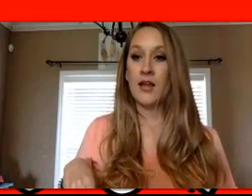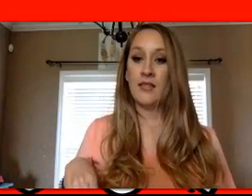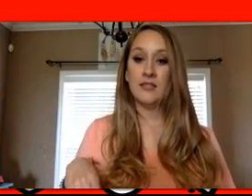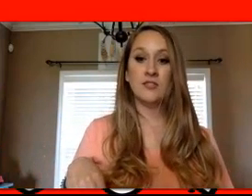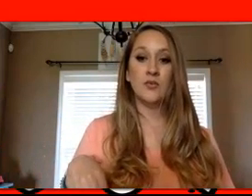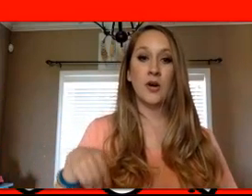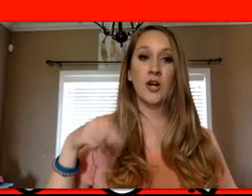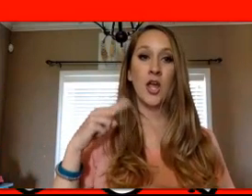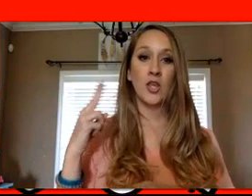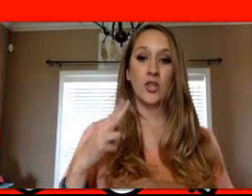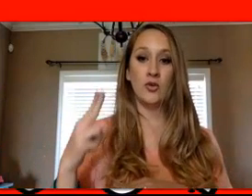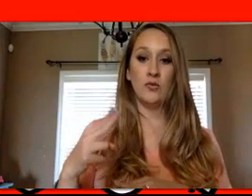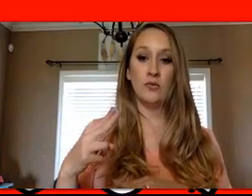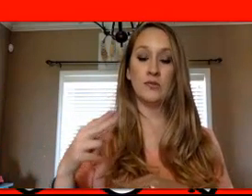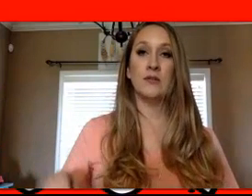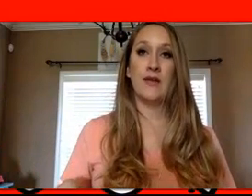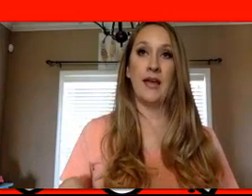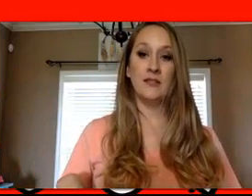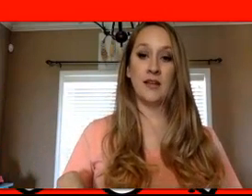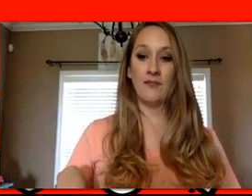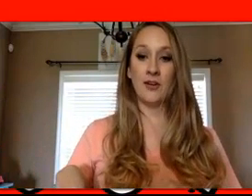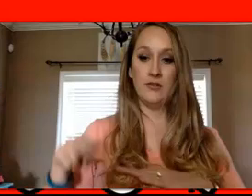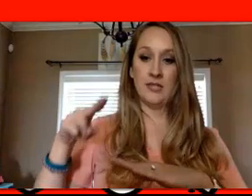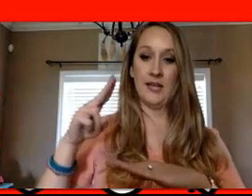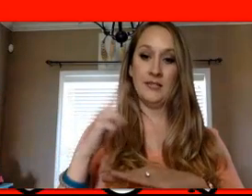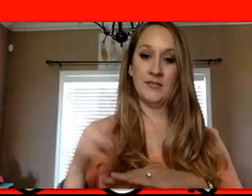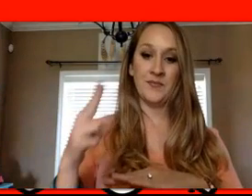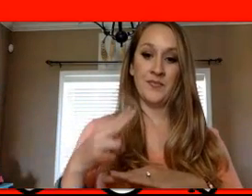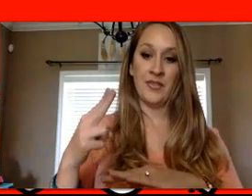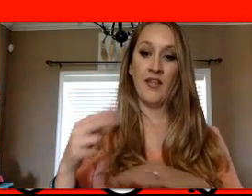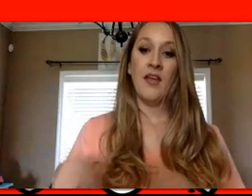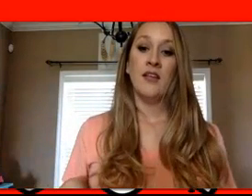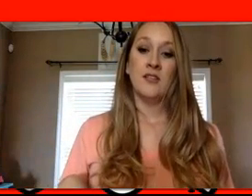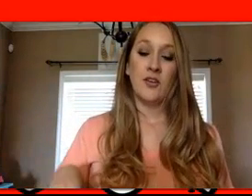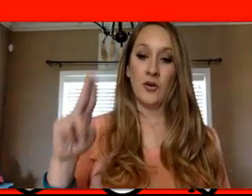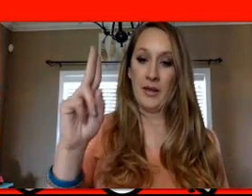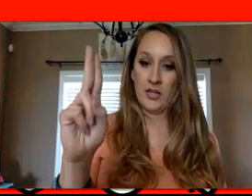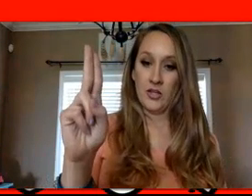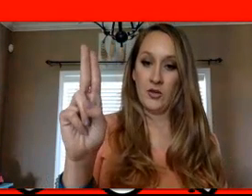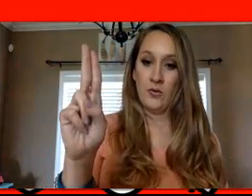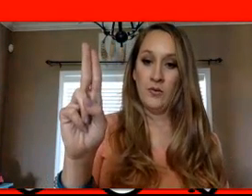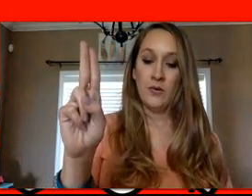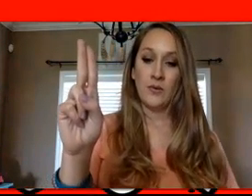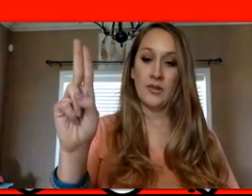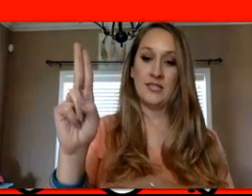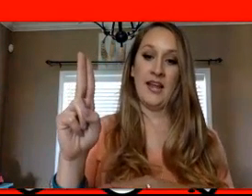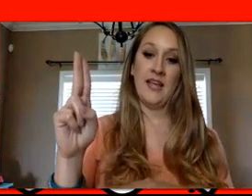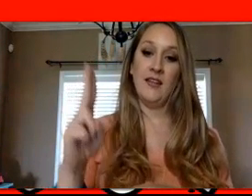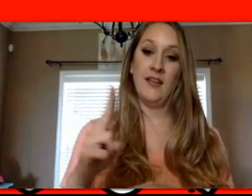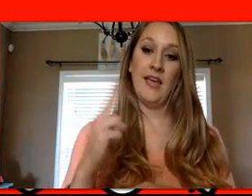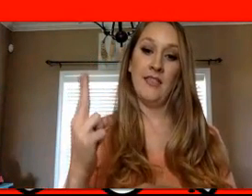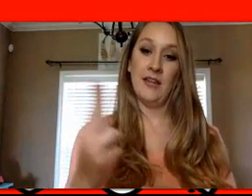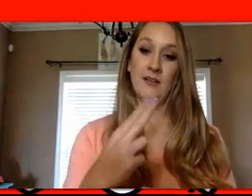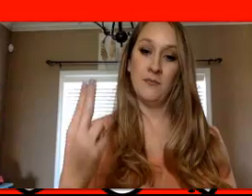All right, and this is the word use. Okay, the sign for use is, so you're going to make a U with this